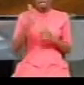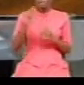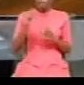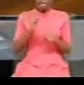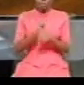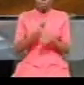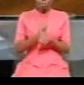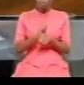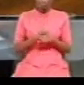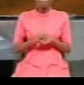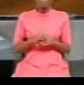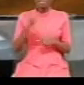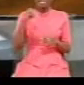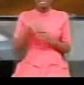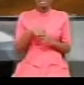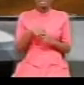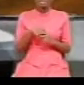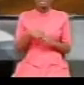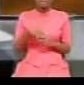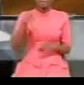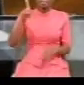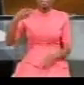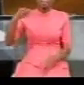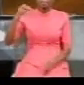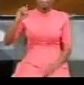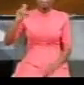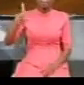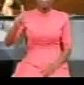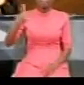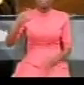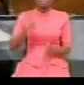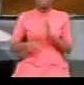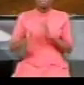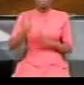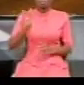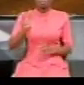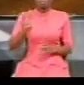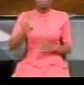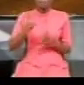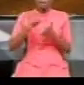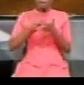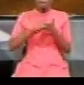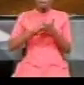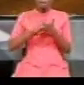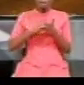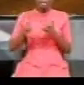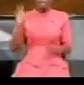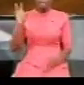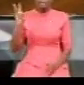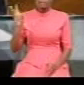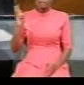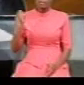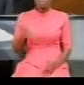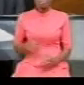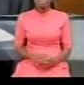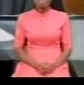deeds. In Philippians chapter 2, reading verse 16.